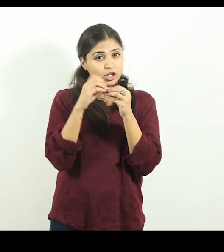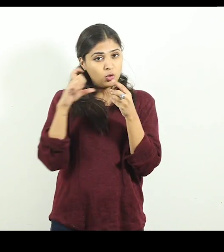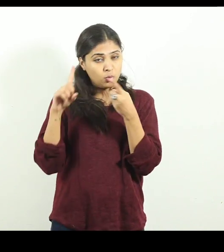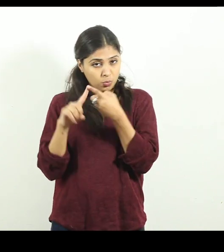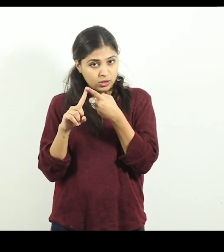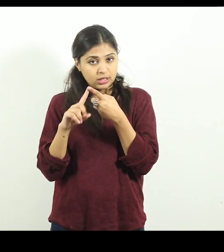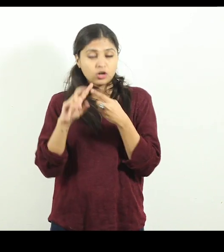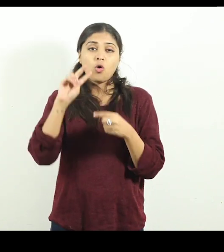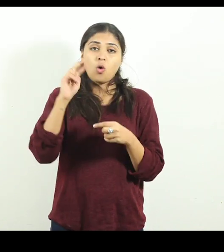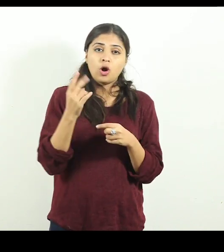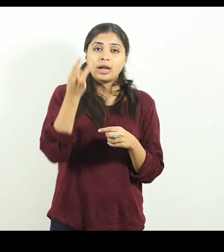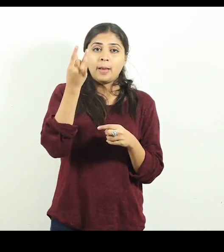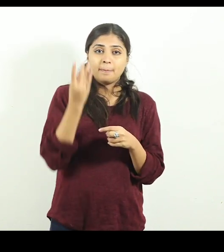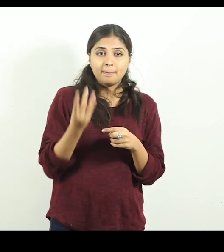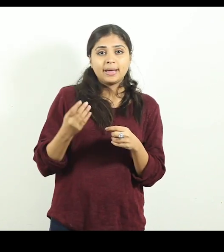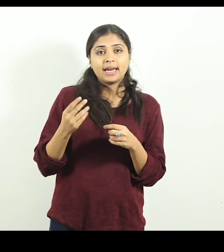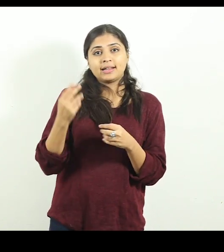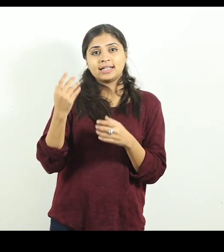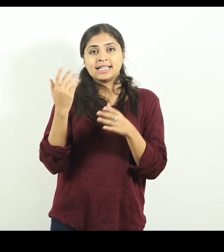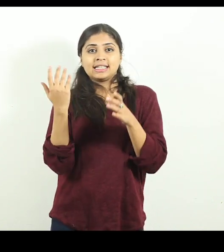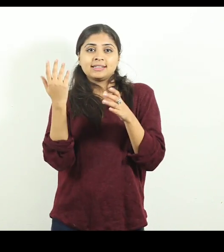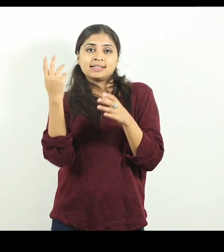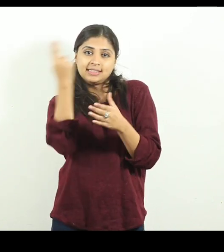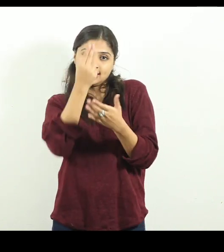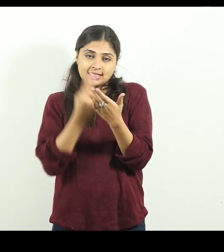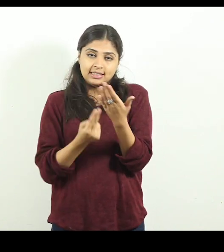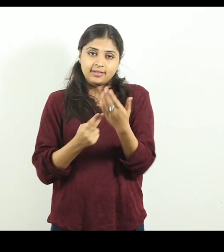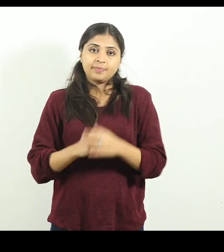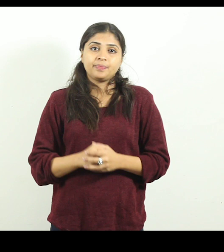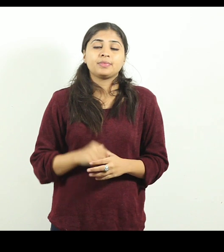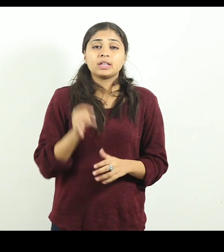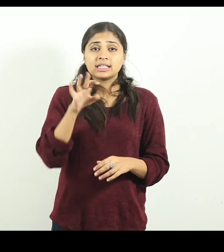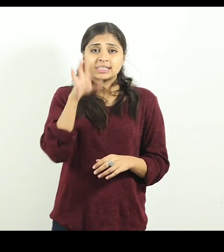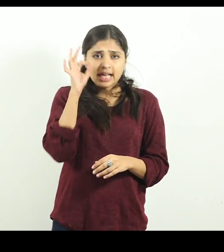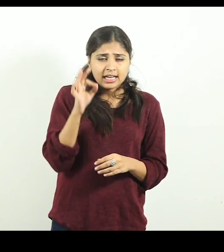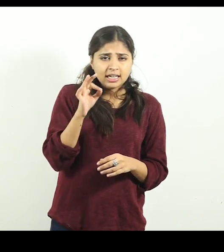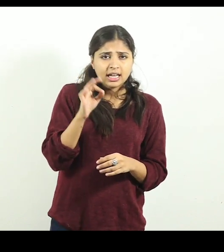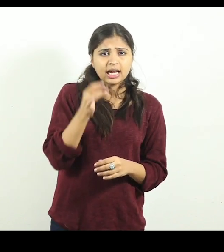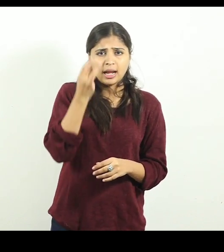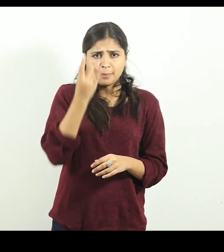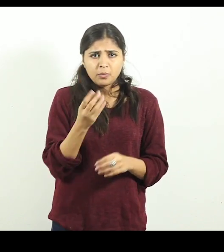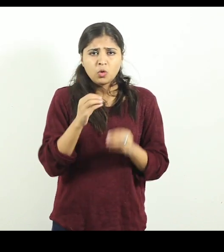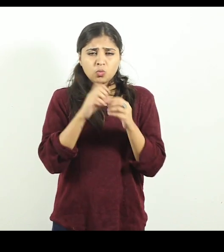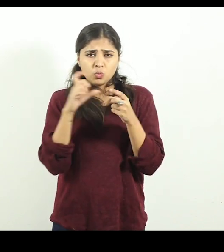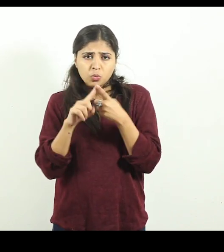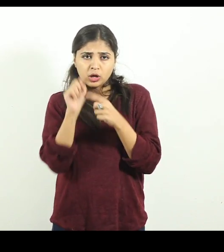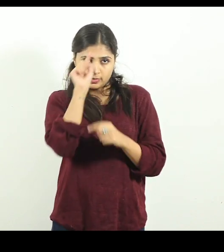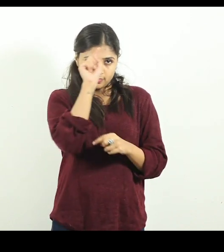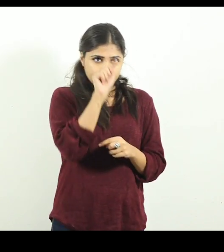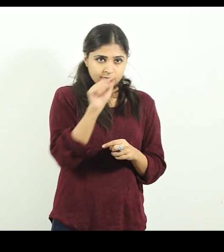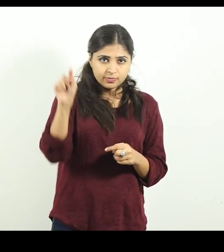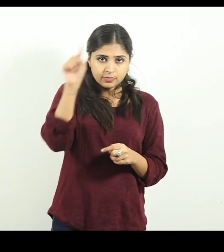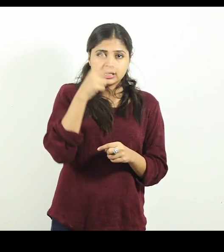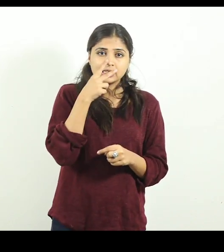Select bullets or numbering style. Select the items that you want to add bullets or numbering